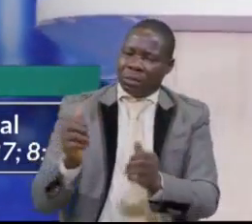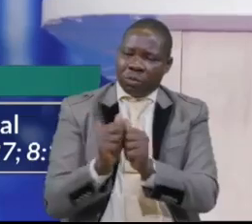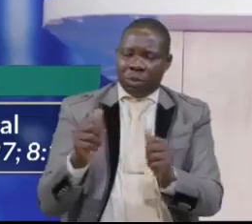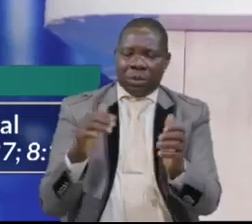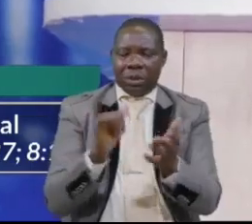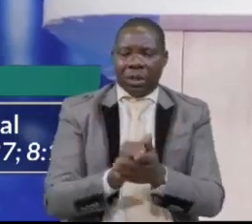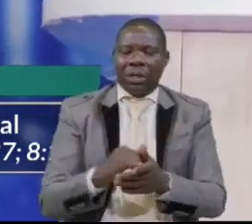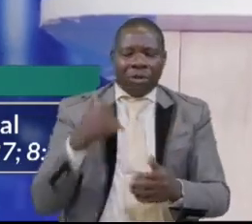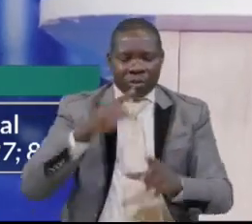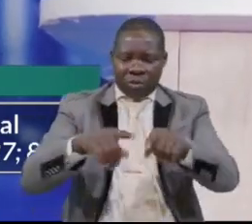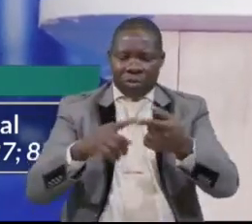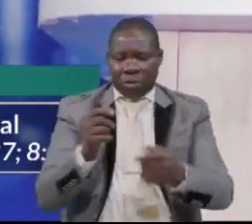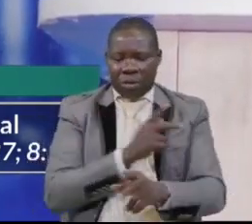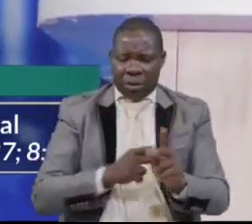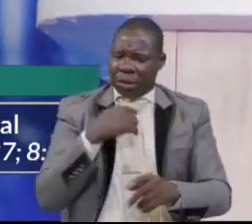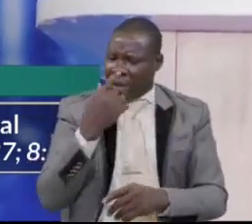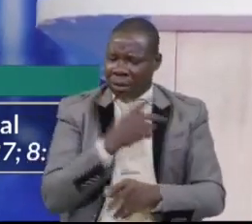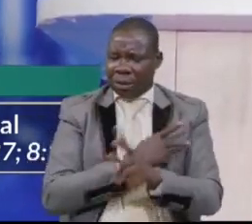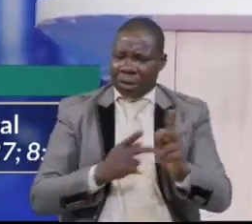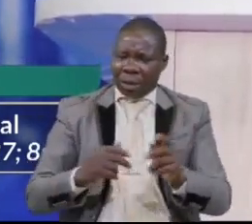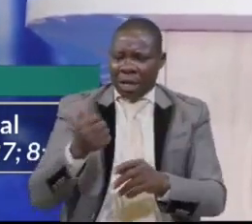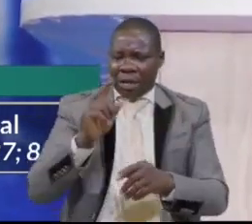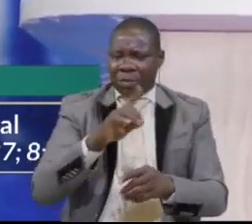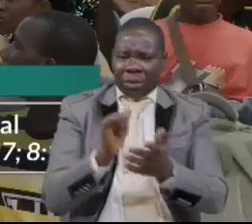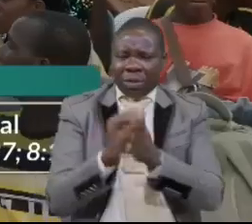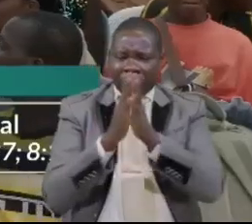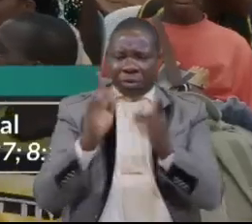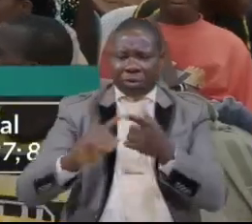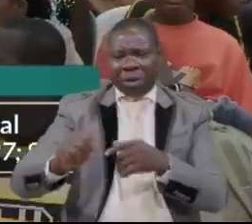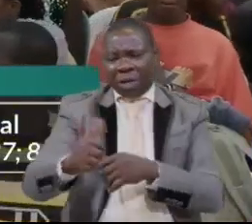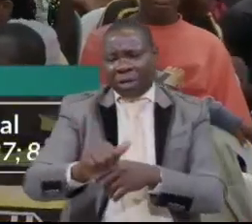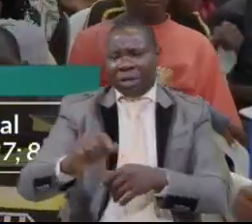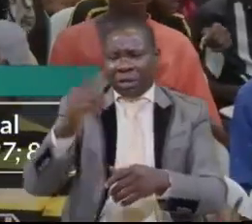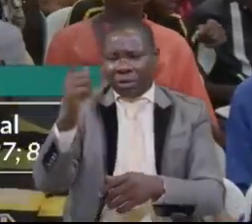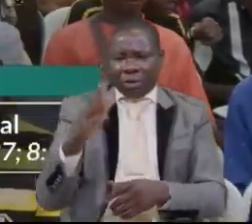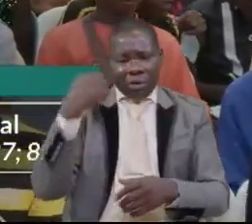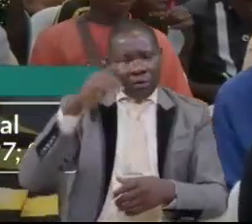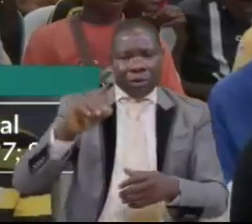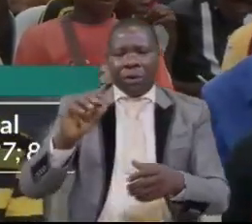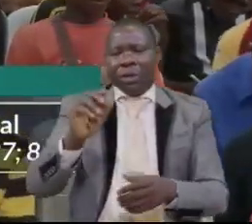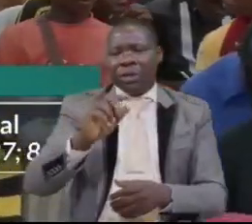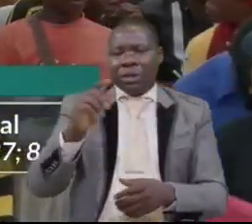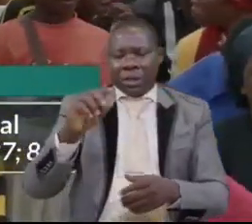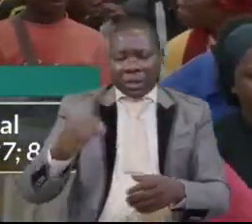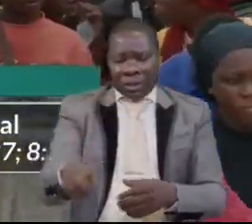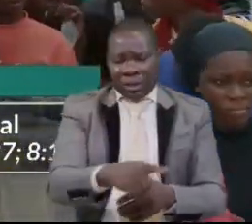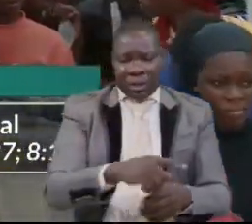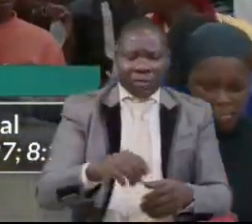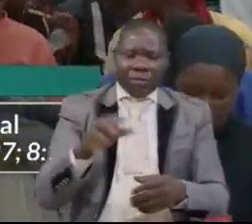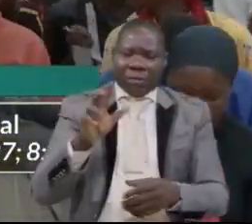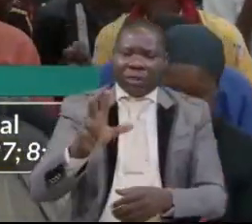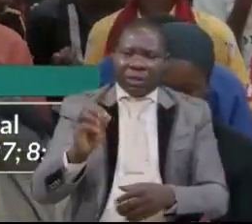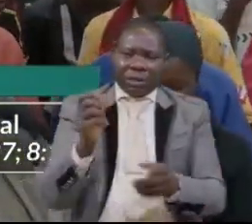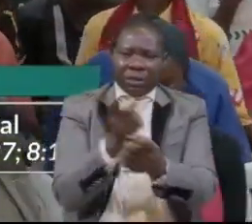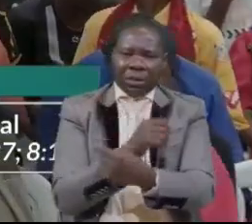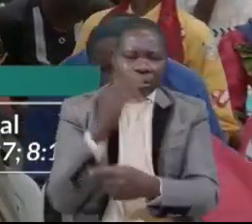that prays to any God any God for these 30 days he'll be taken and thrown